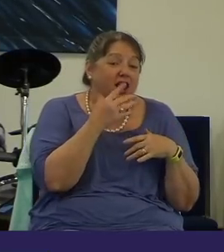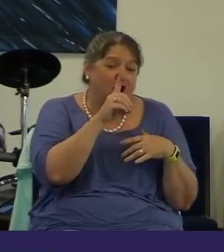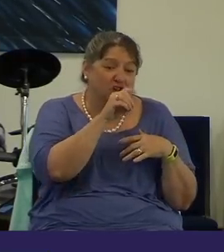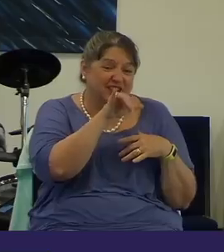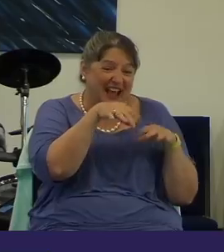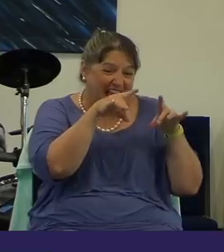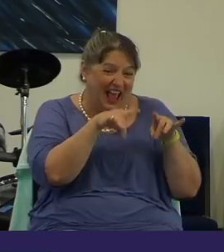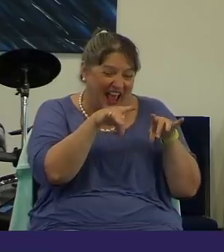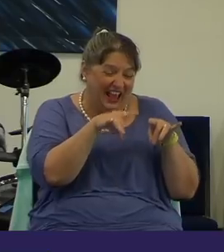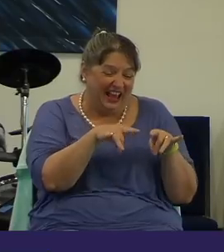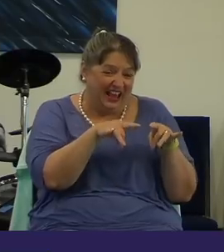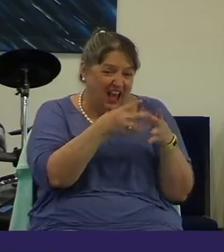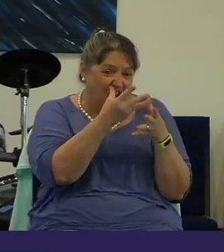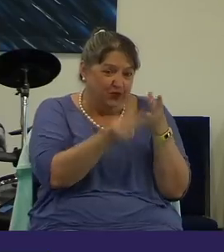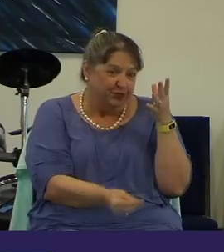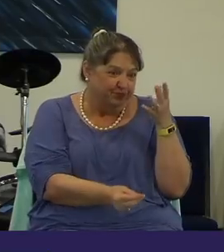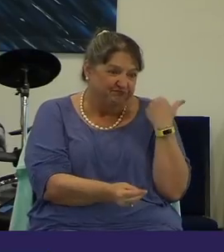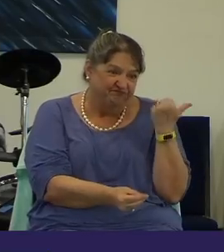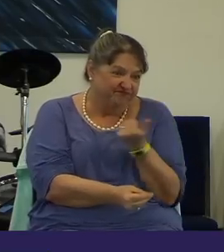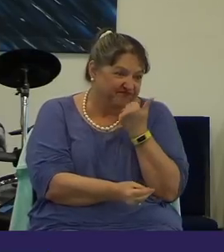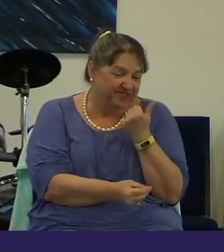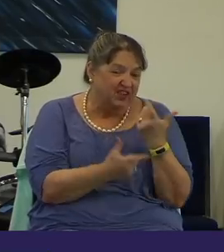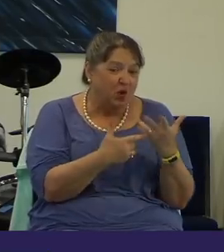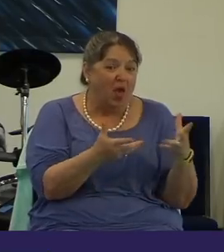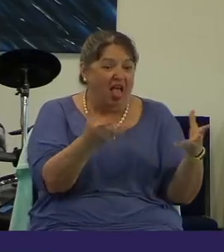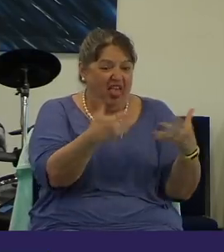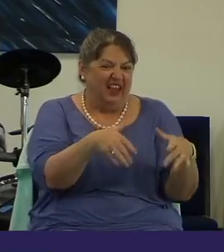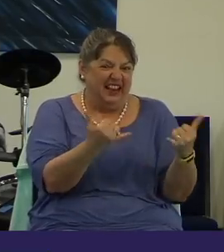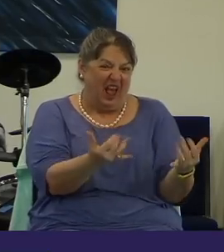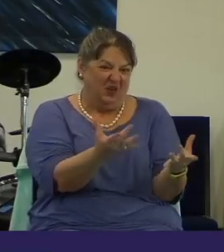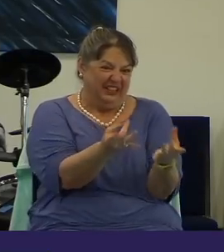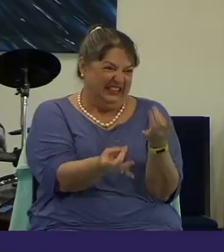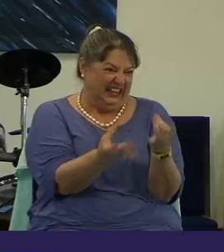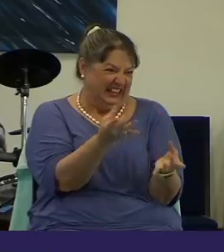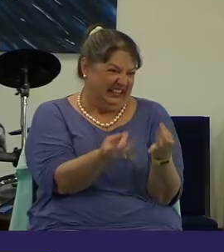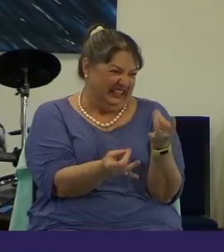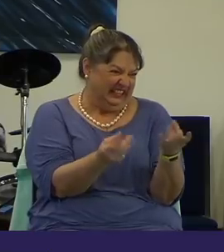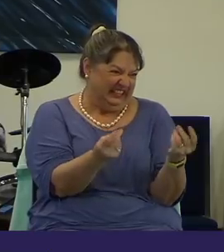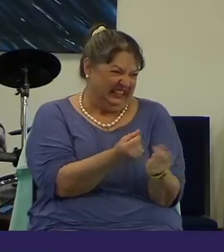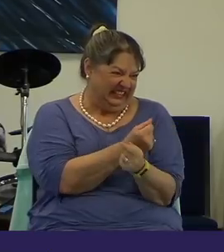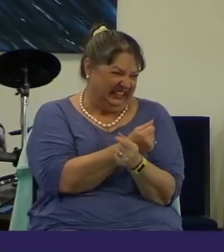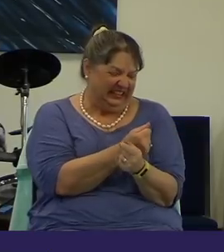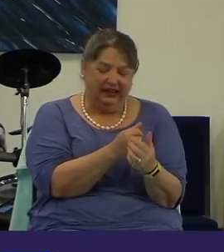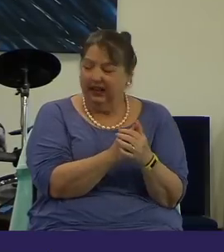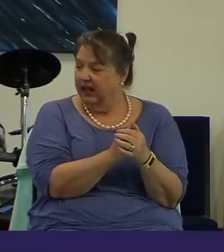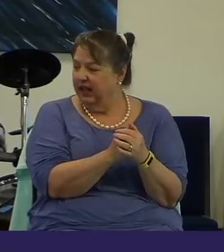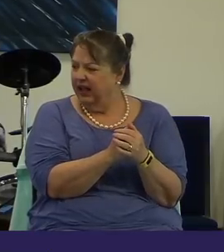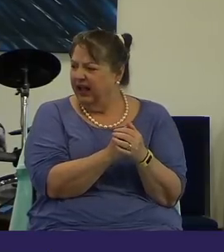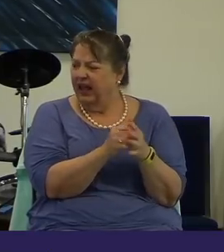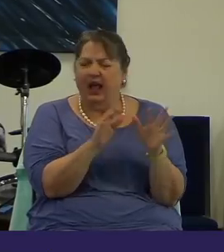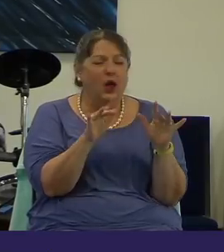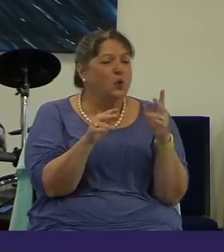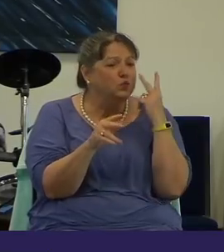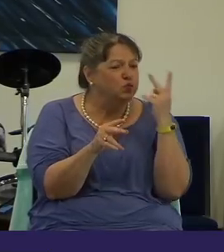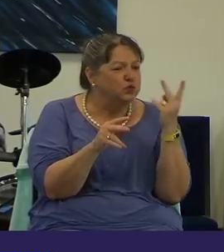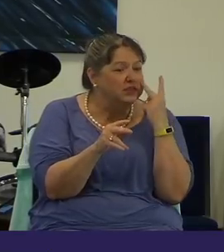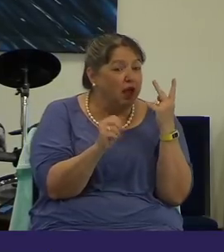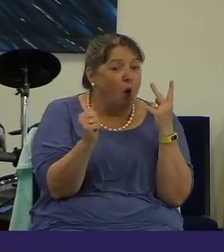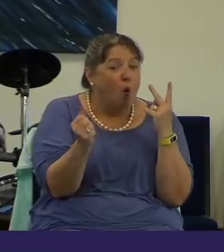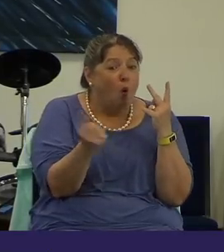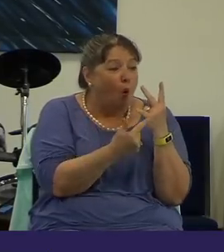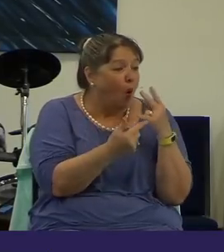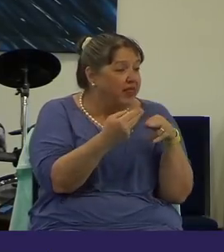dye thing open and I put it all over the outside of the egg, and now it's sticky. So we won't be using that one today. But you see how they're all